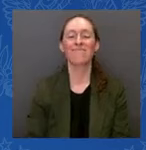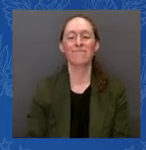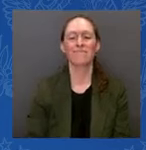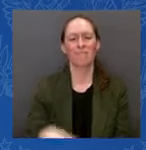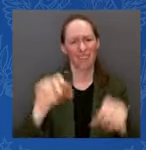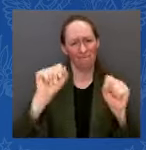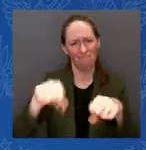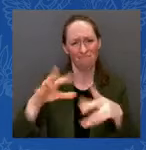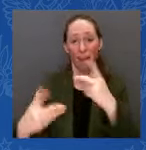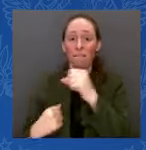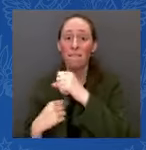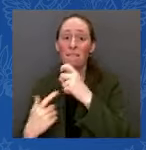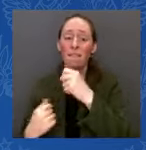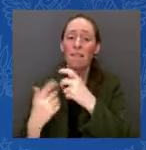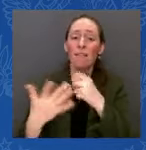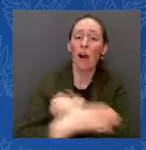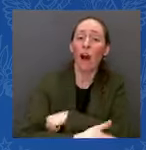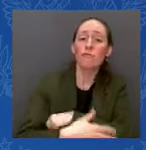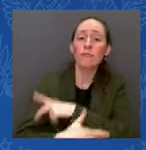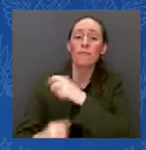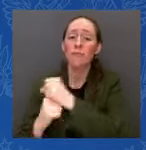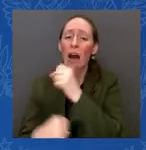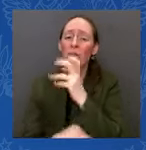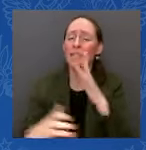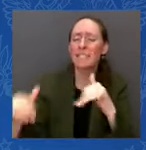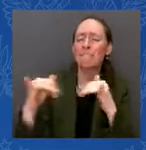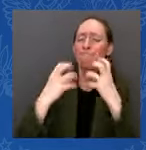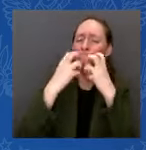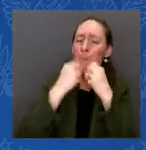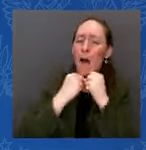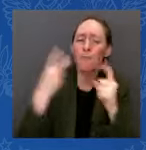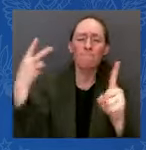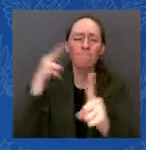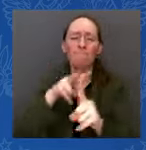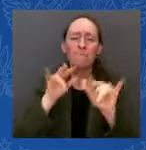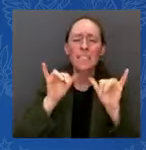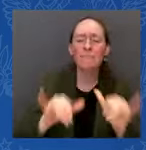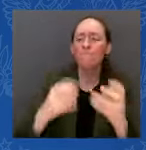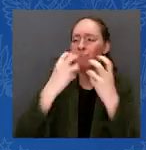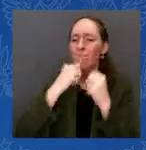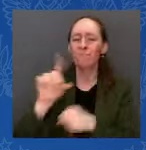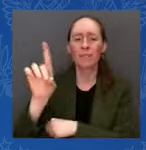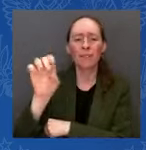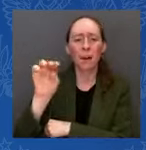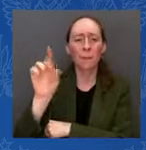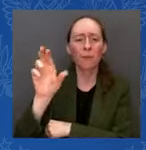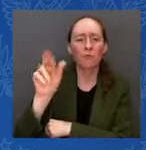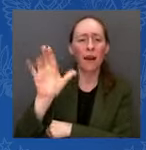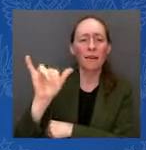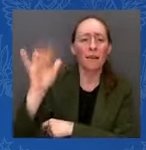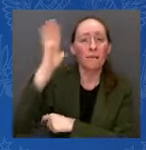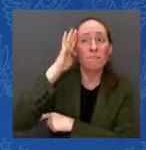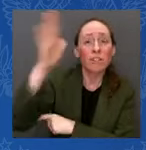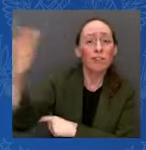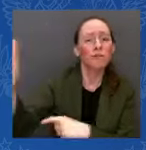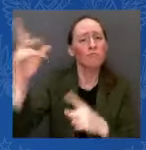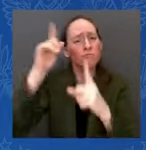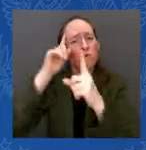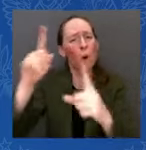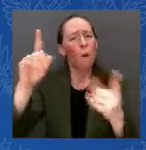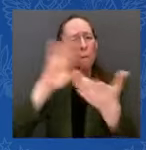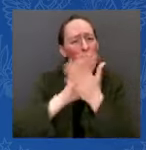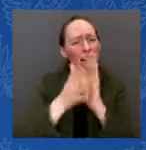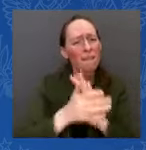vision for a peaceful and a prosperous future. The AUKUS agreement we confirm here in San